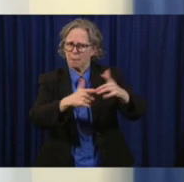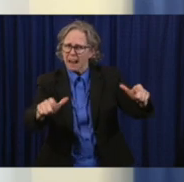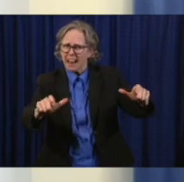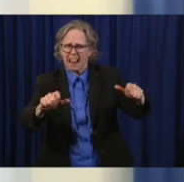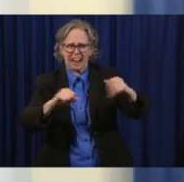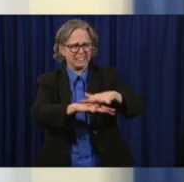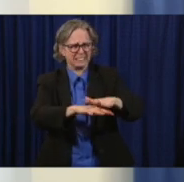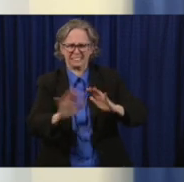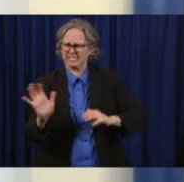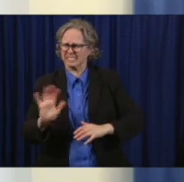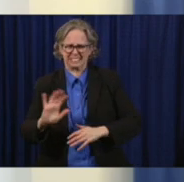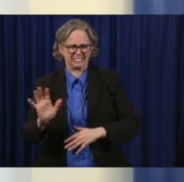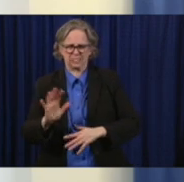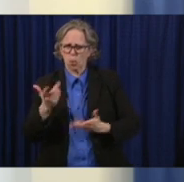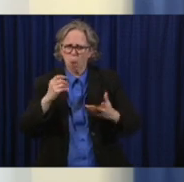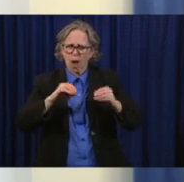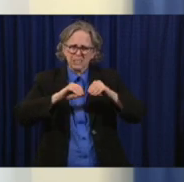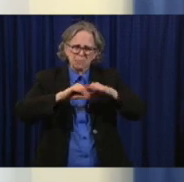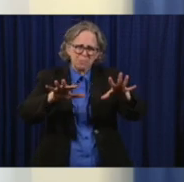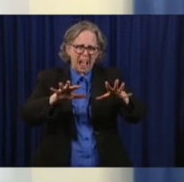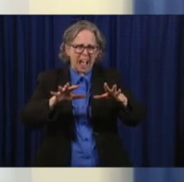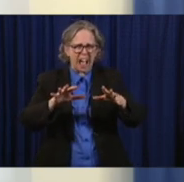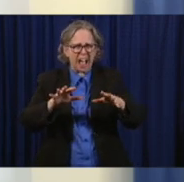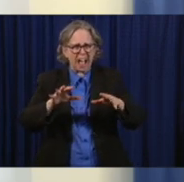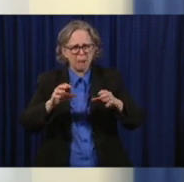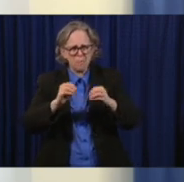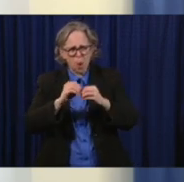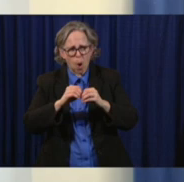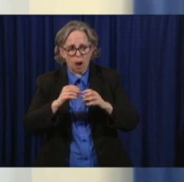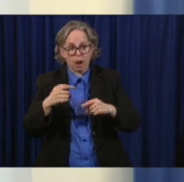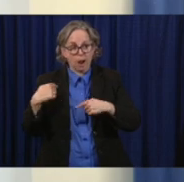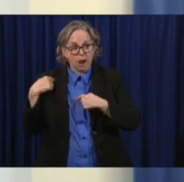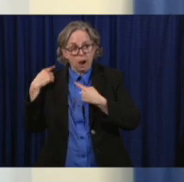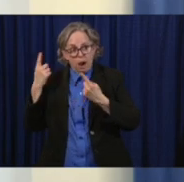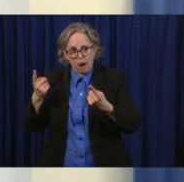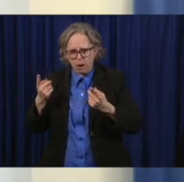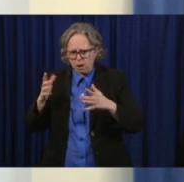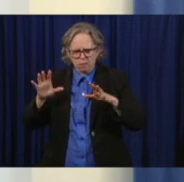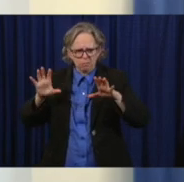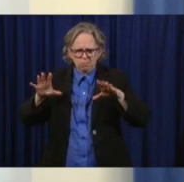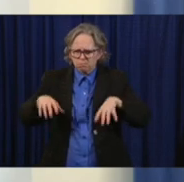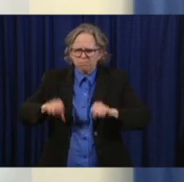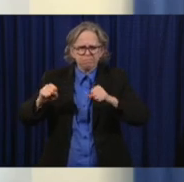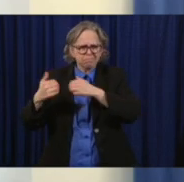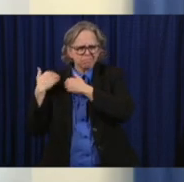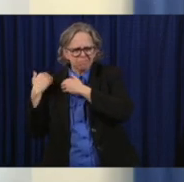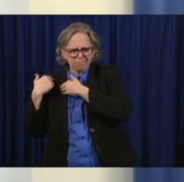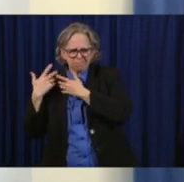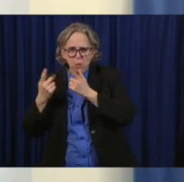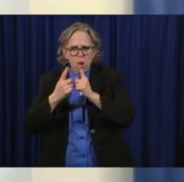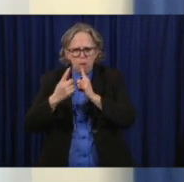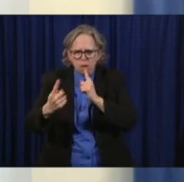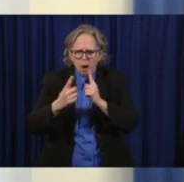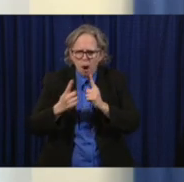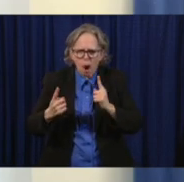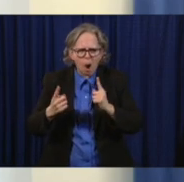of infection. So all the great things we saw, like the distance in line to wait, the wearing the mask